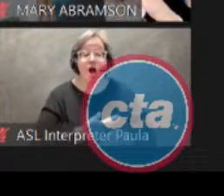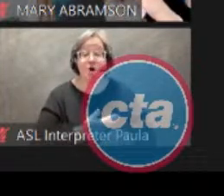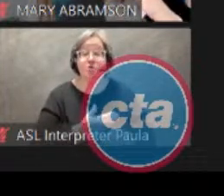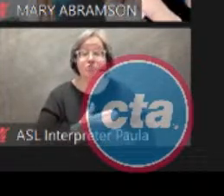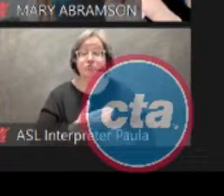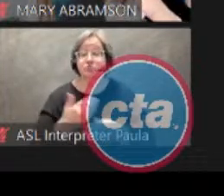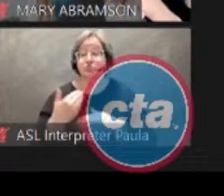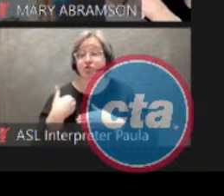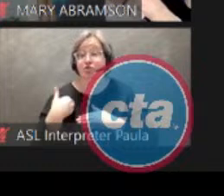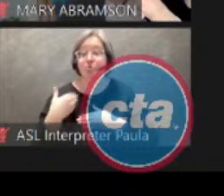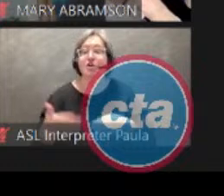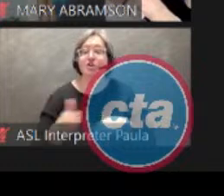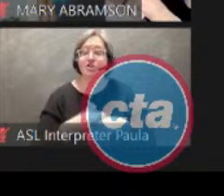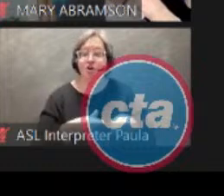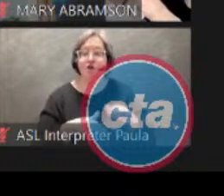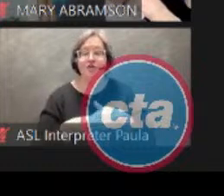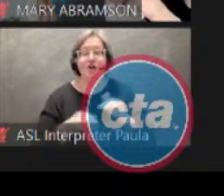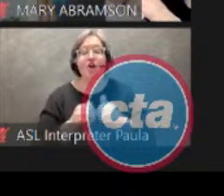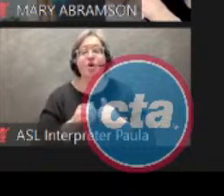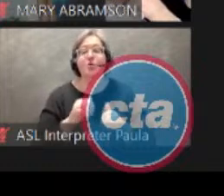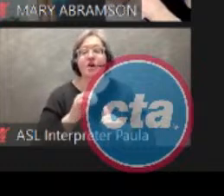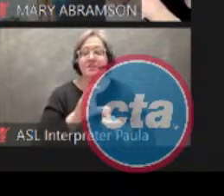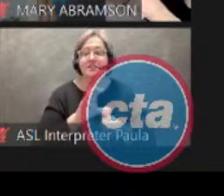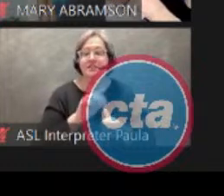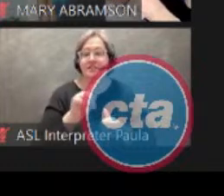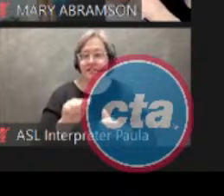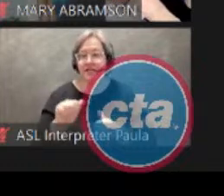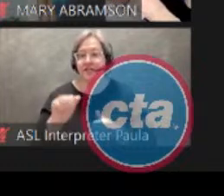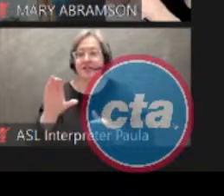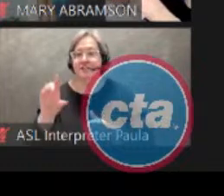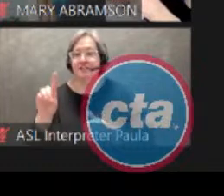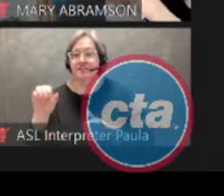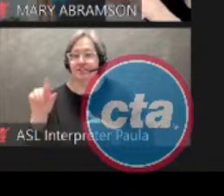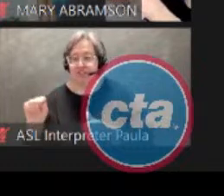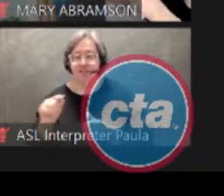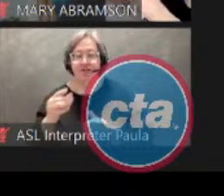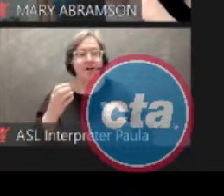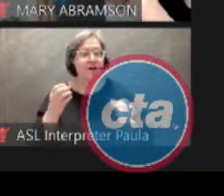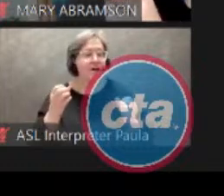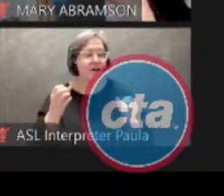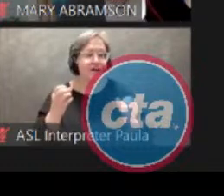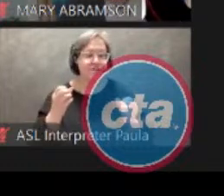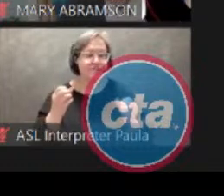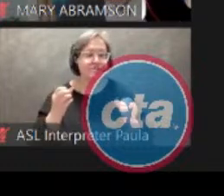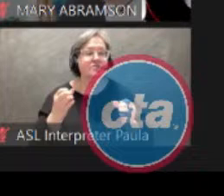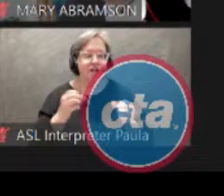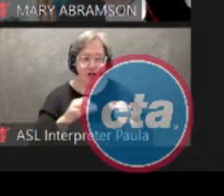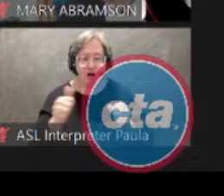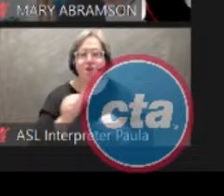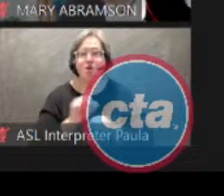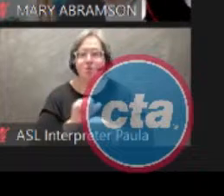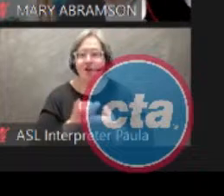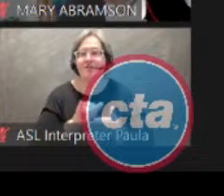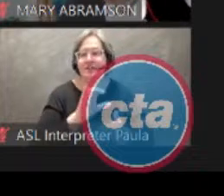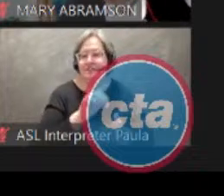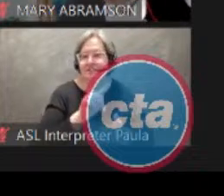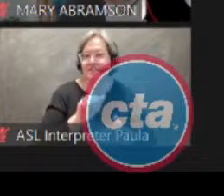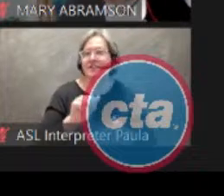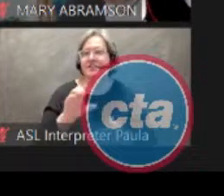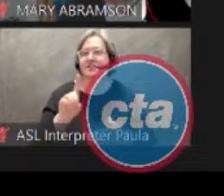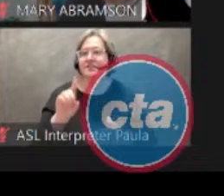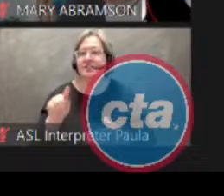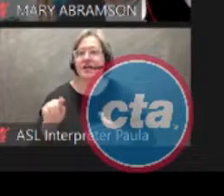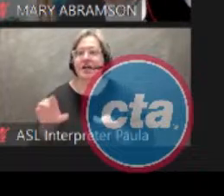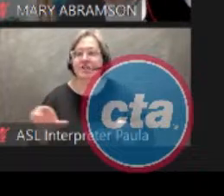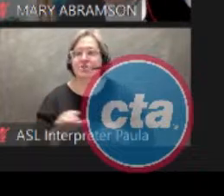have overlap between CTA and CDOT, and what I would say is between a host of other work that CTA and CDOT do. So as we talk about this